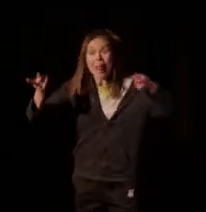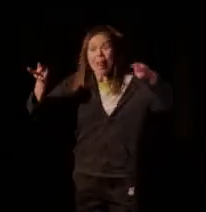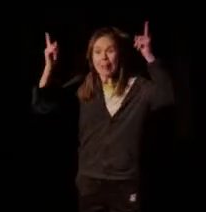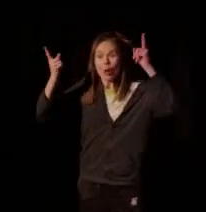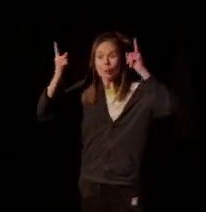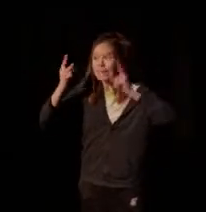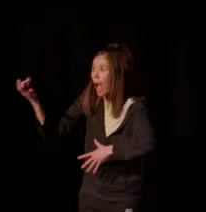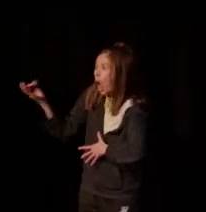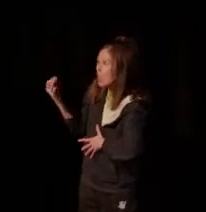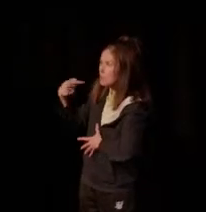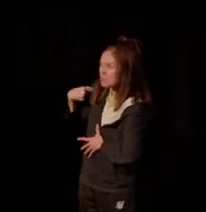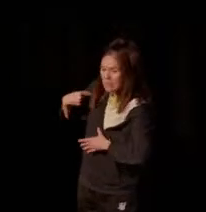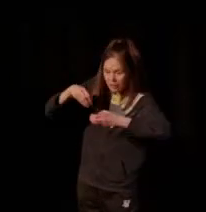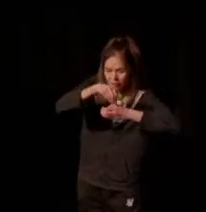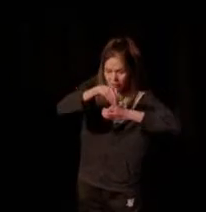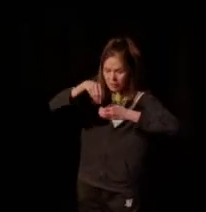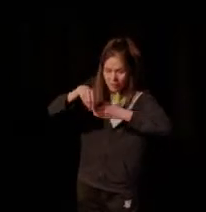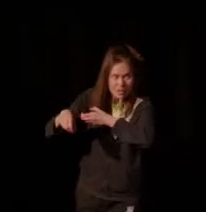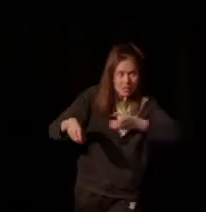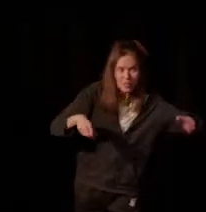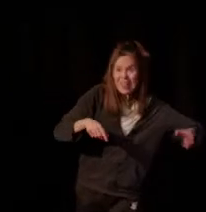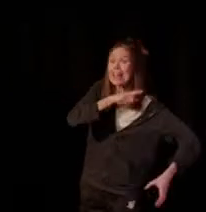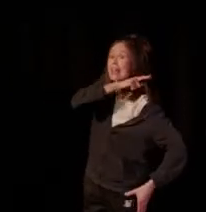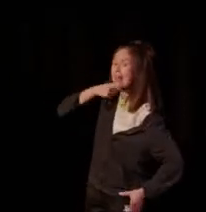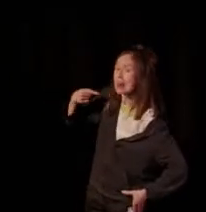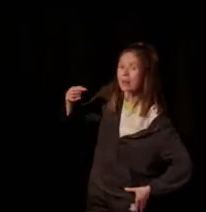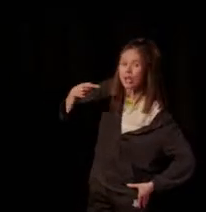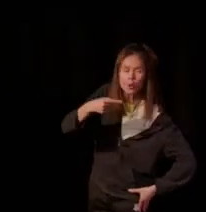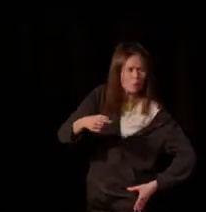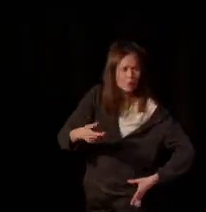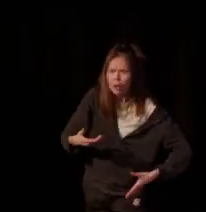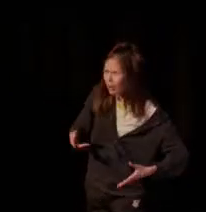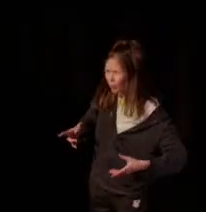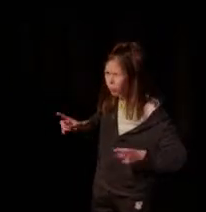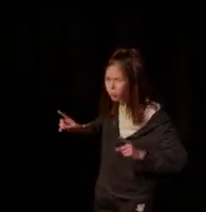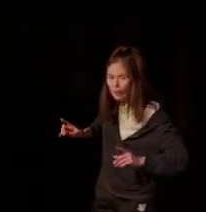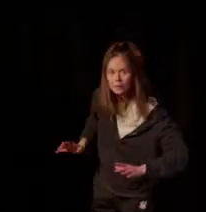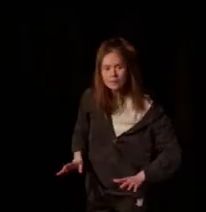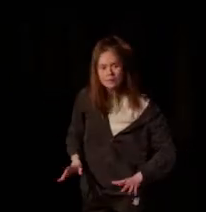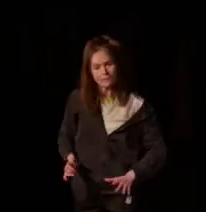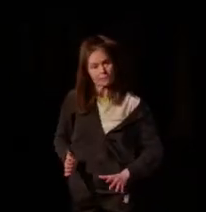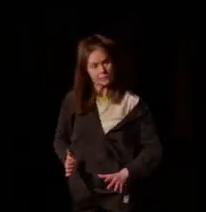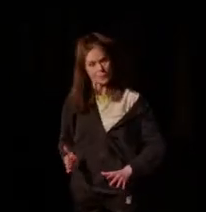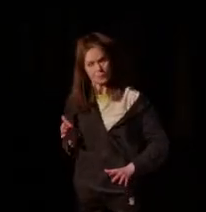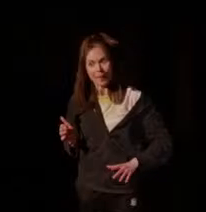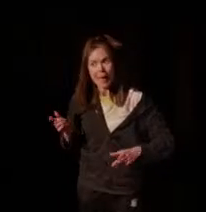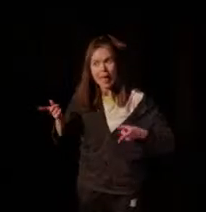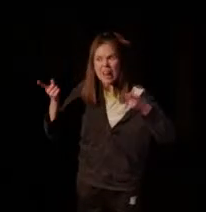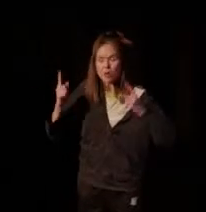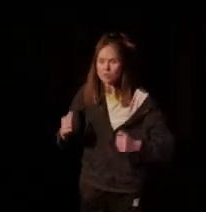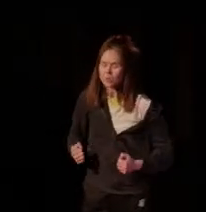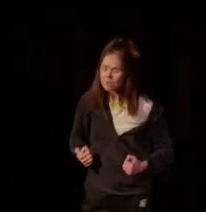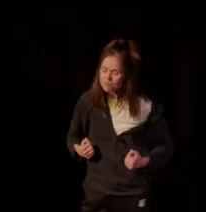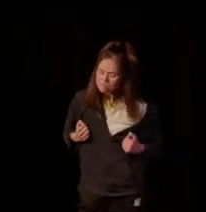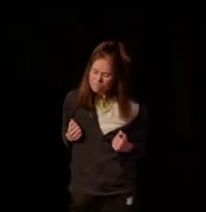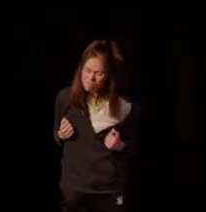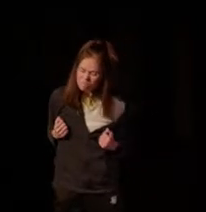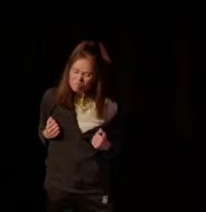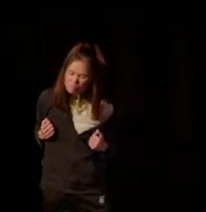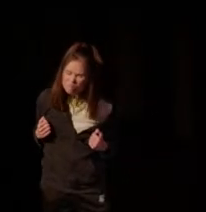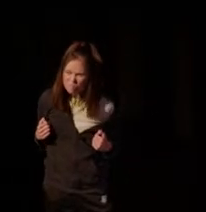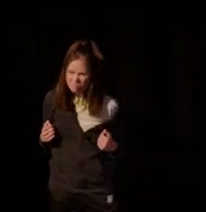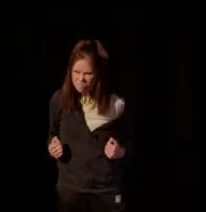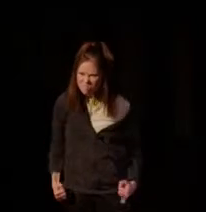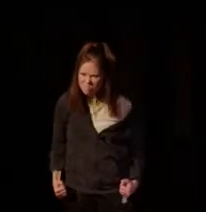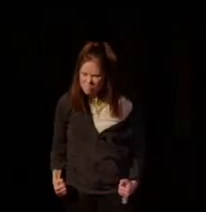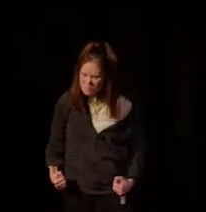Oh, what? Oh, he thinks... No, he swears with all the confidence as though he'd witnessed it or been